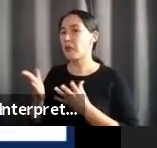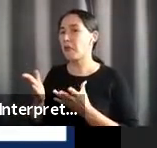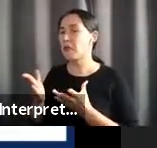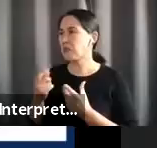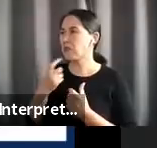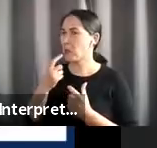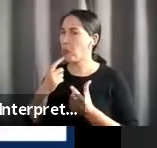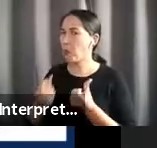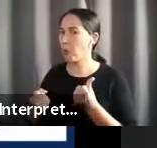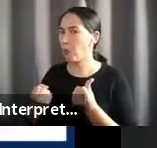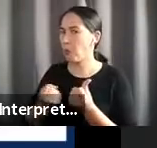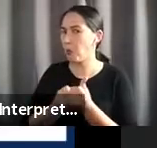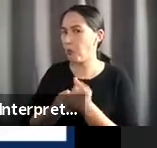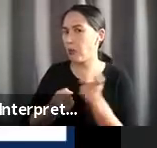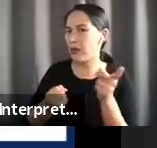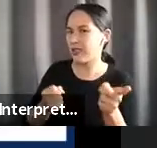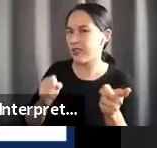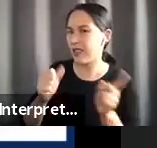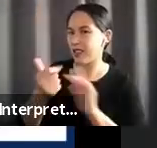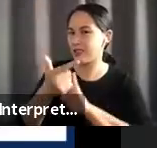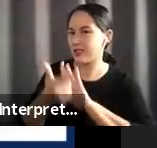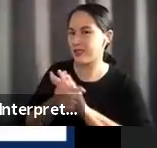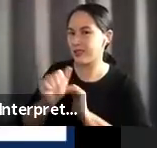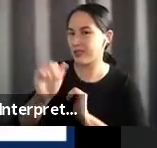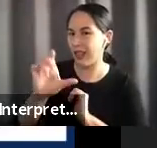right? So Grace Meng,